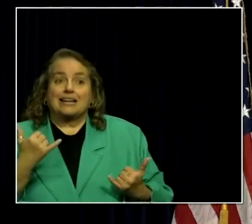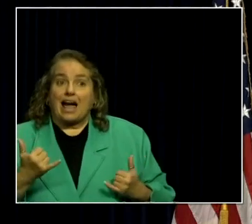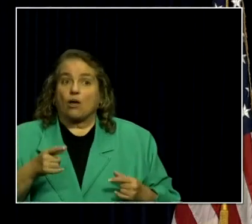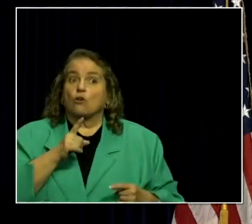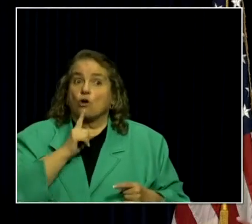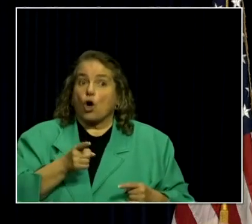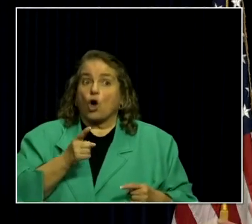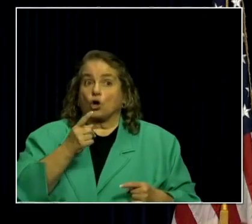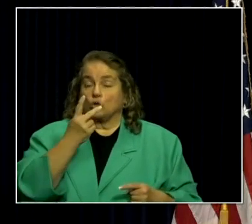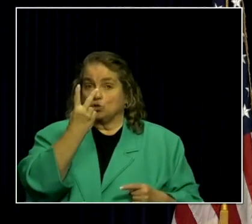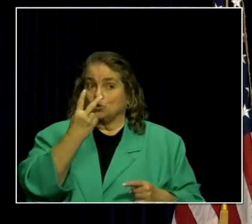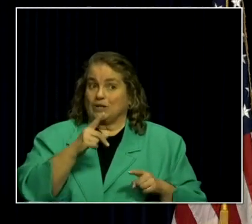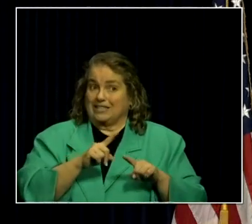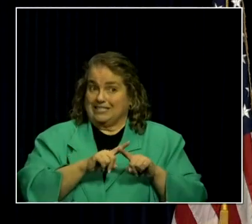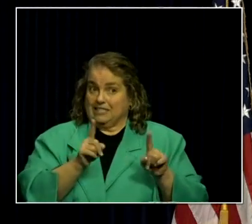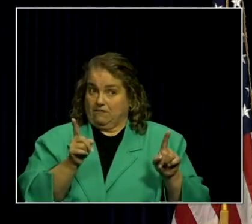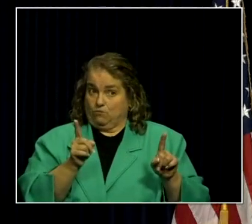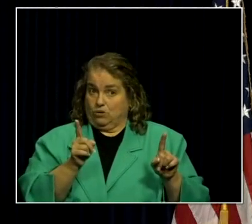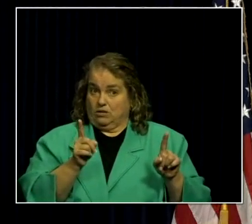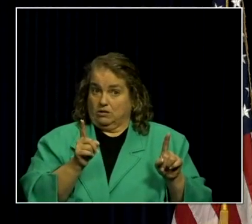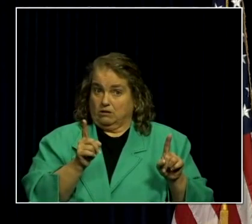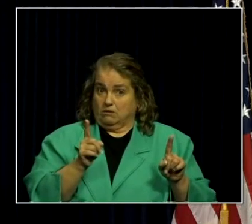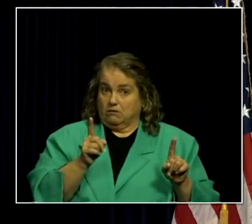there are two different